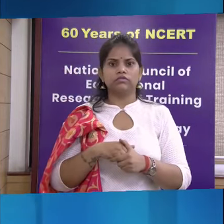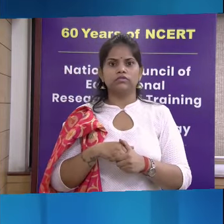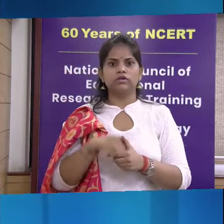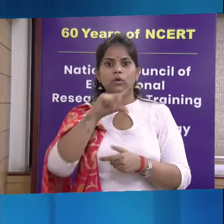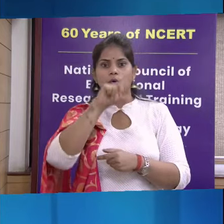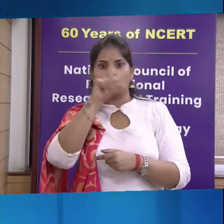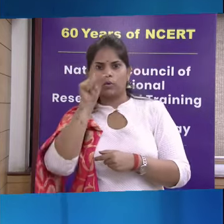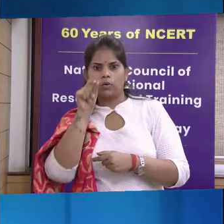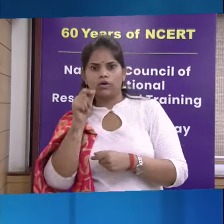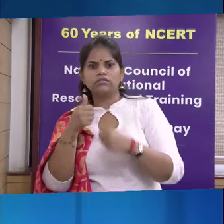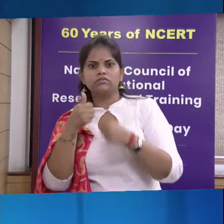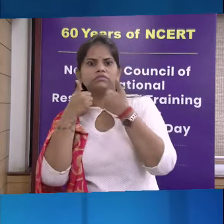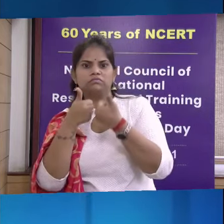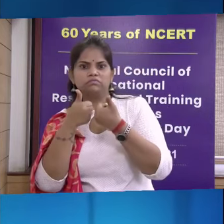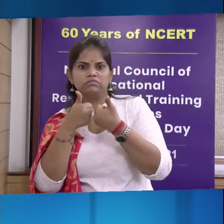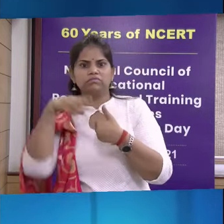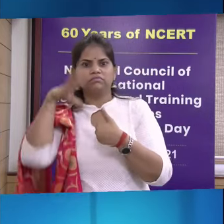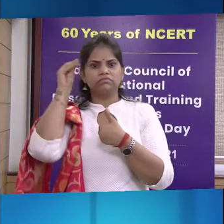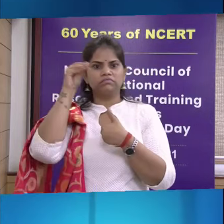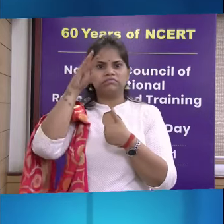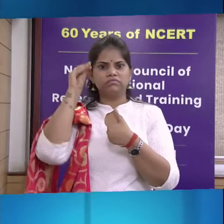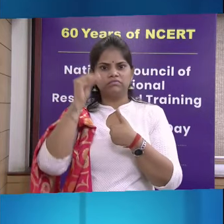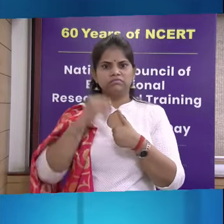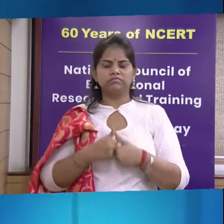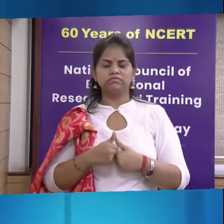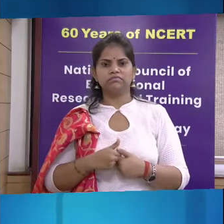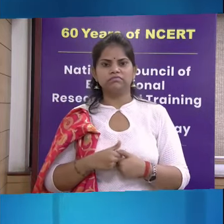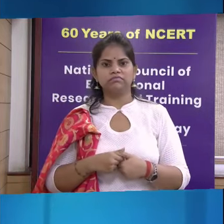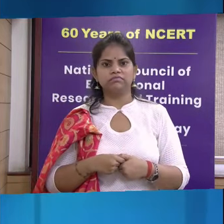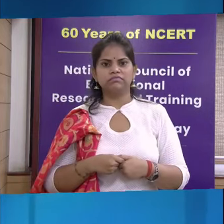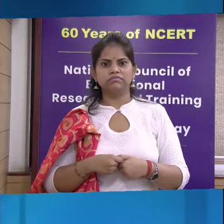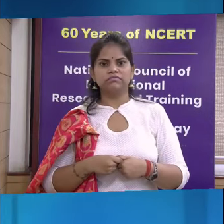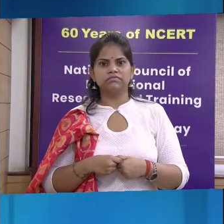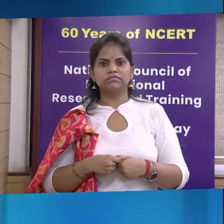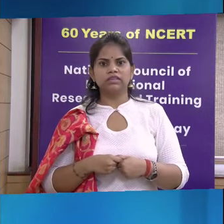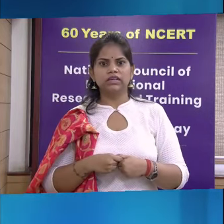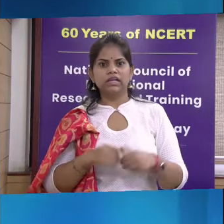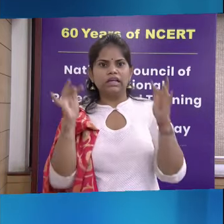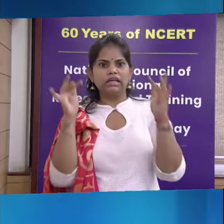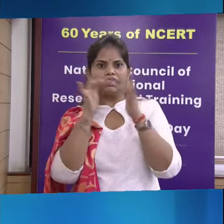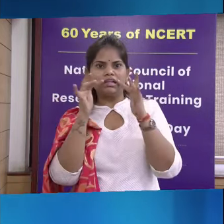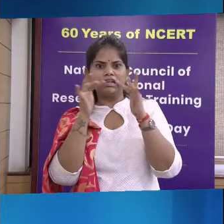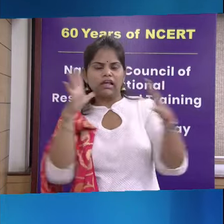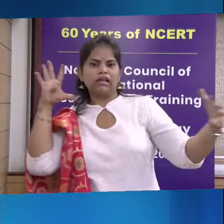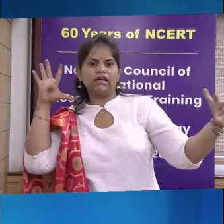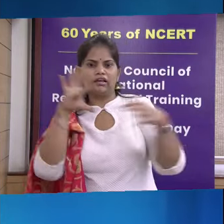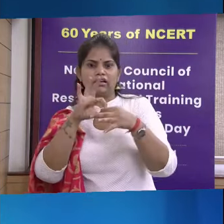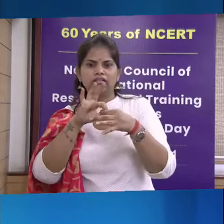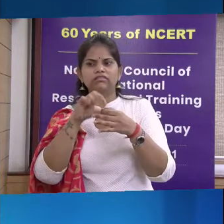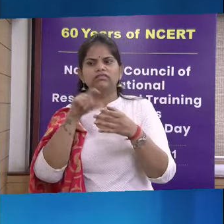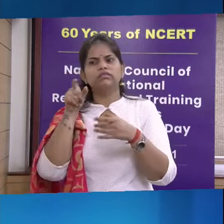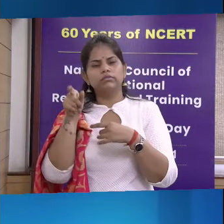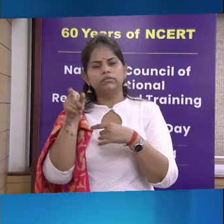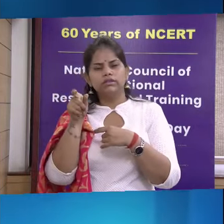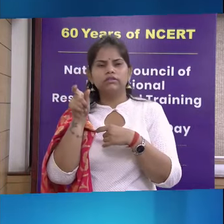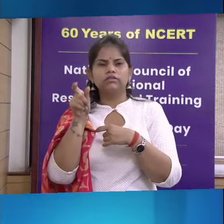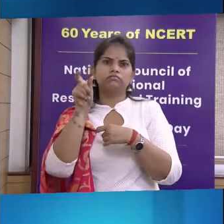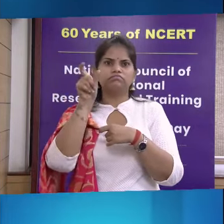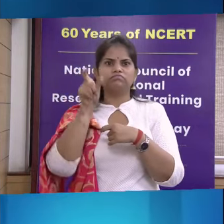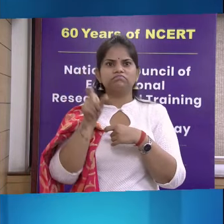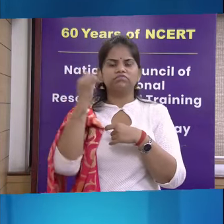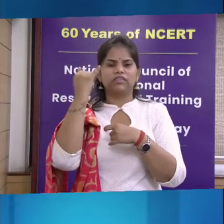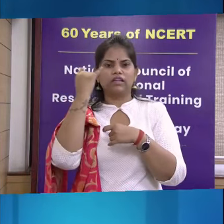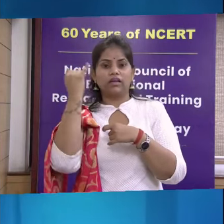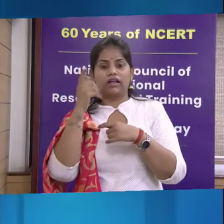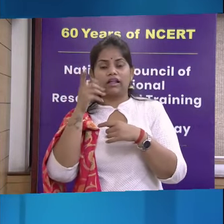of transmitting learning materials. The internet connectivity is also a factor in delivery of